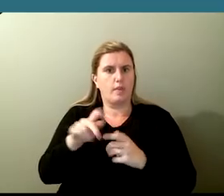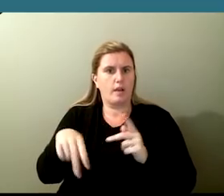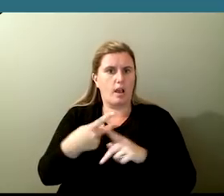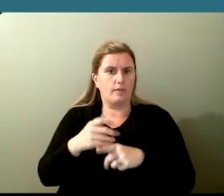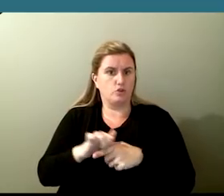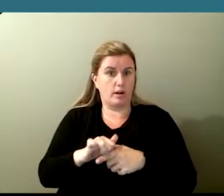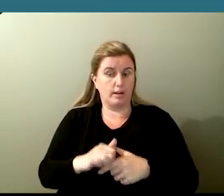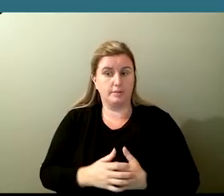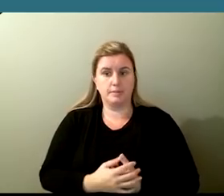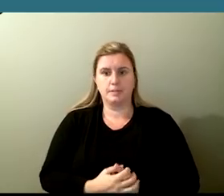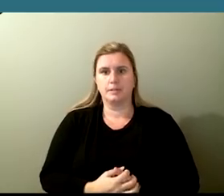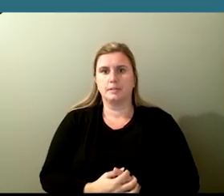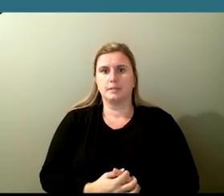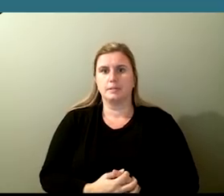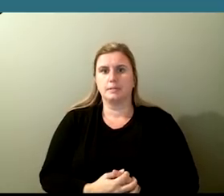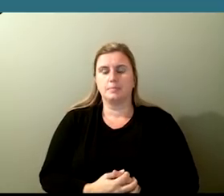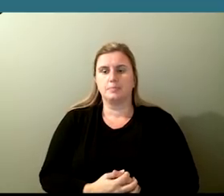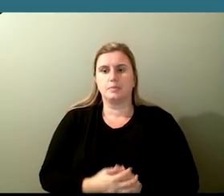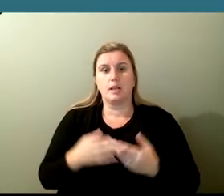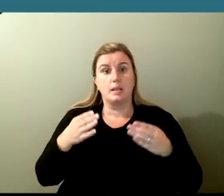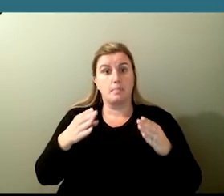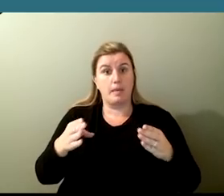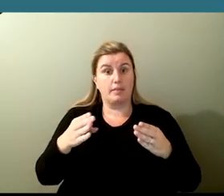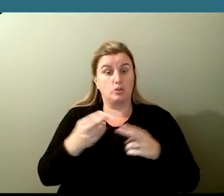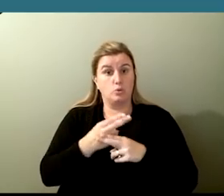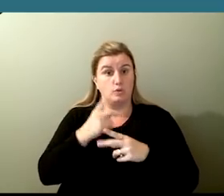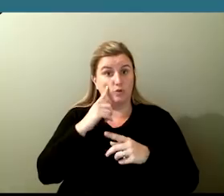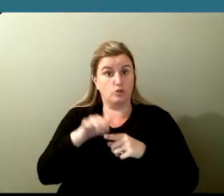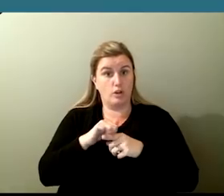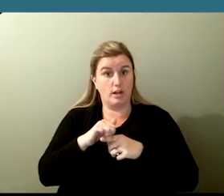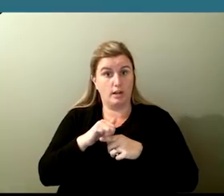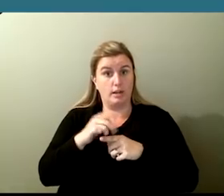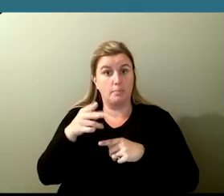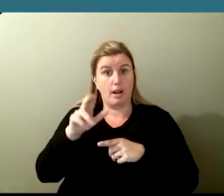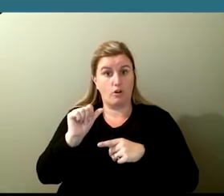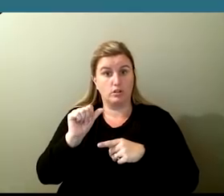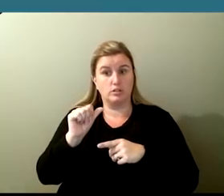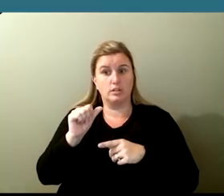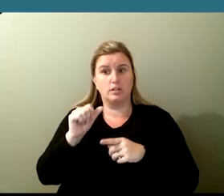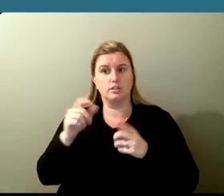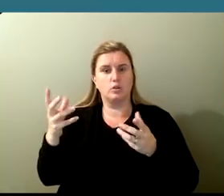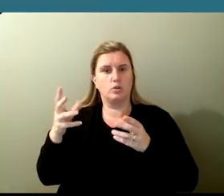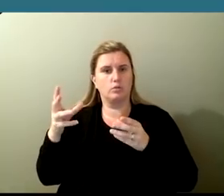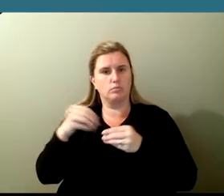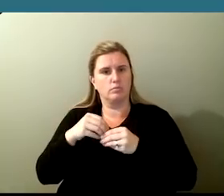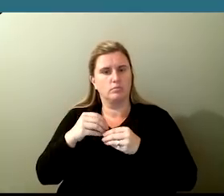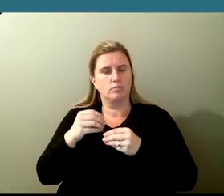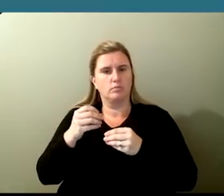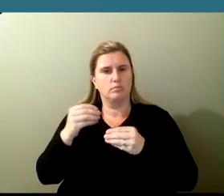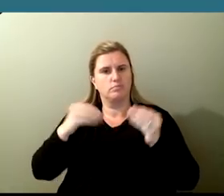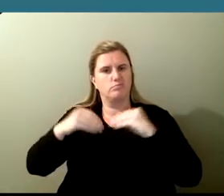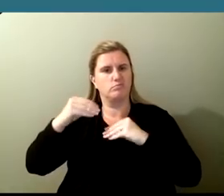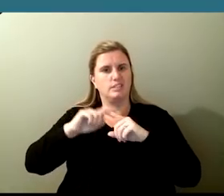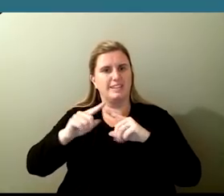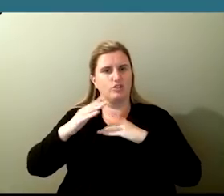The methods used for training peer educators in most cases has included a combination of strategies or packaging of